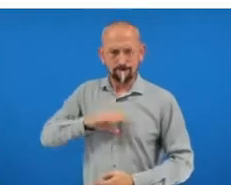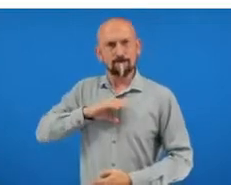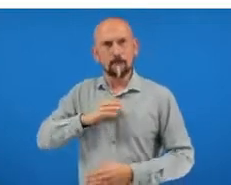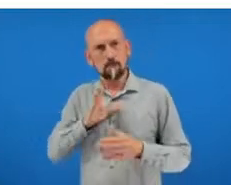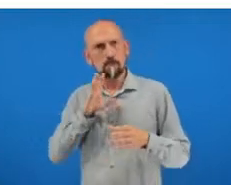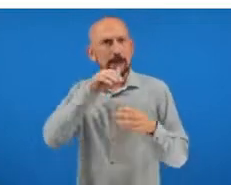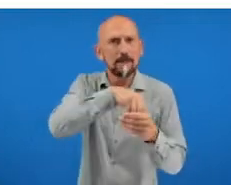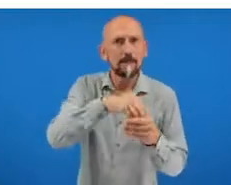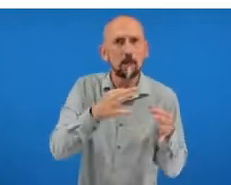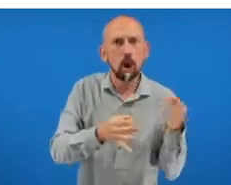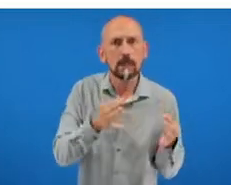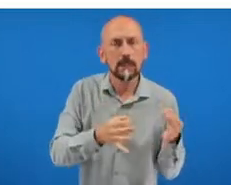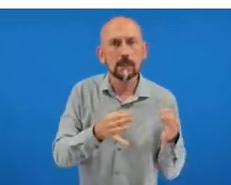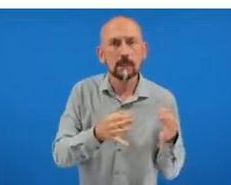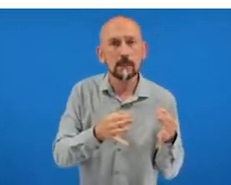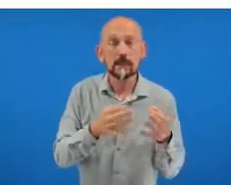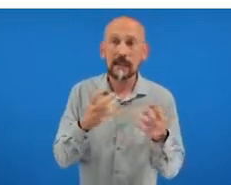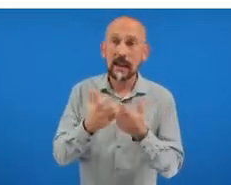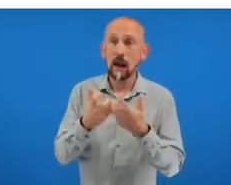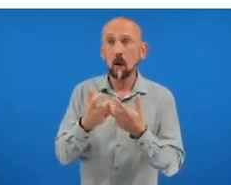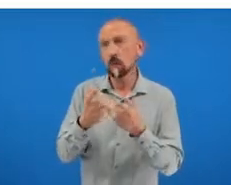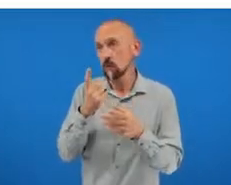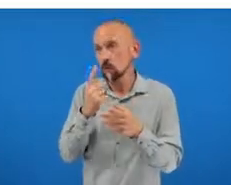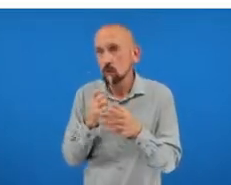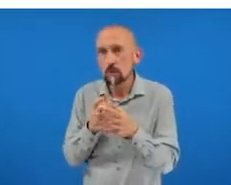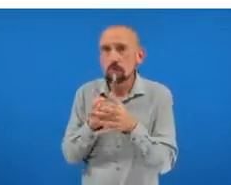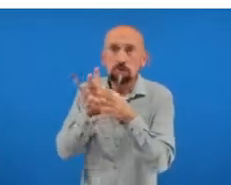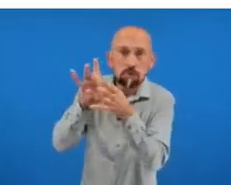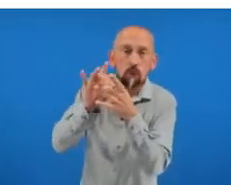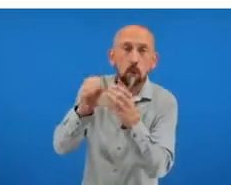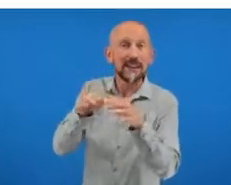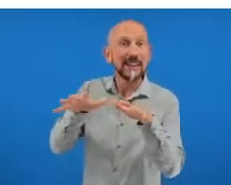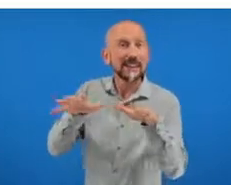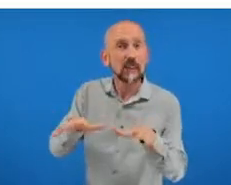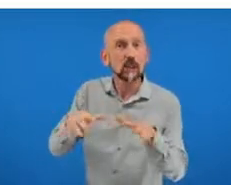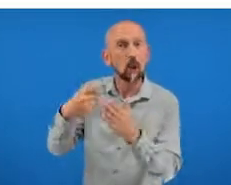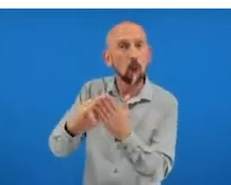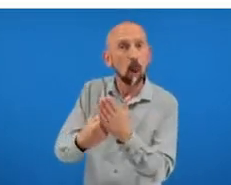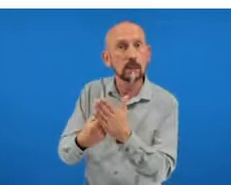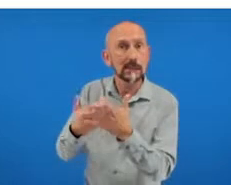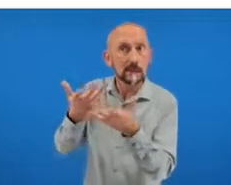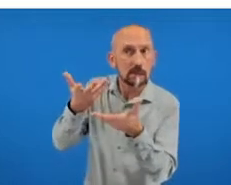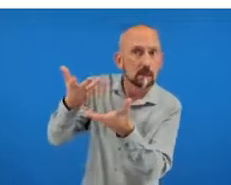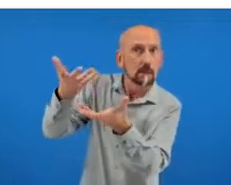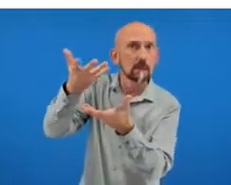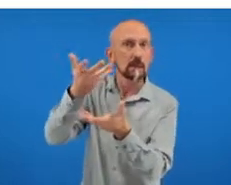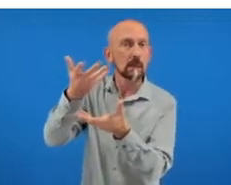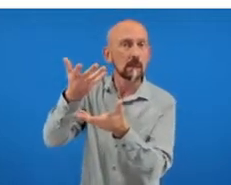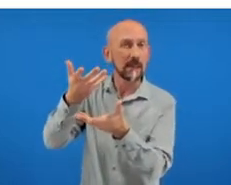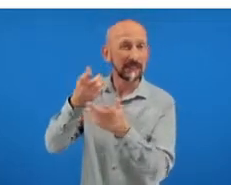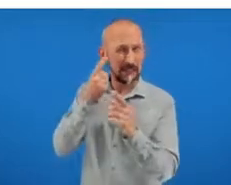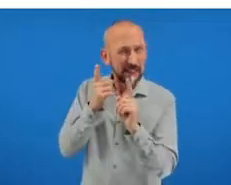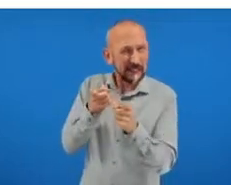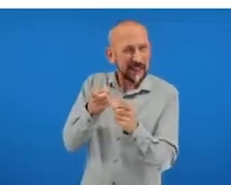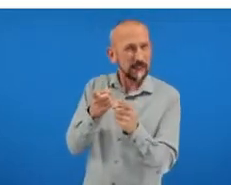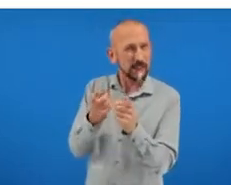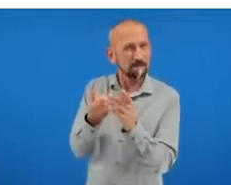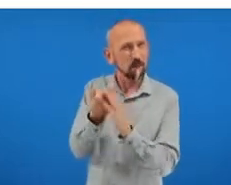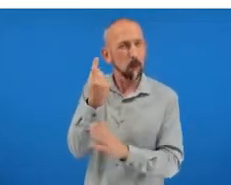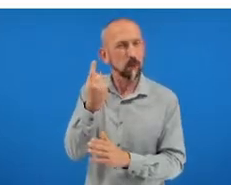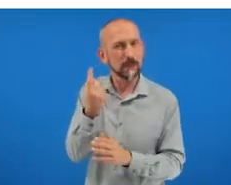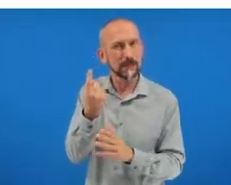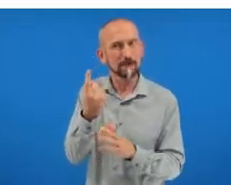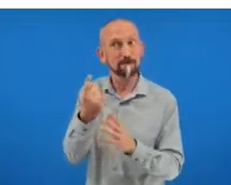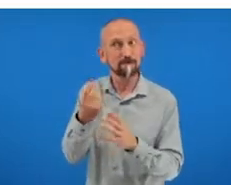involved in national policy building at that stage. So I think those types of opportunities should be made available